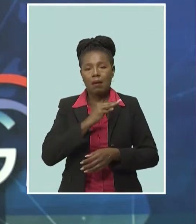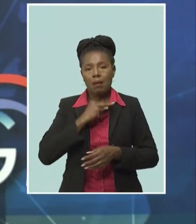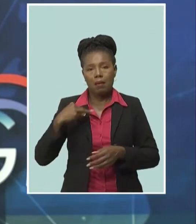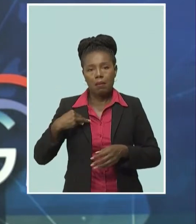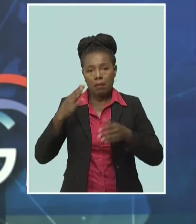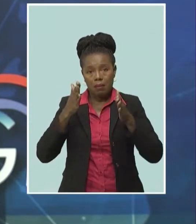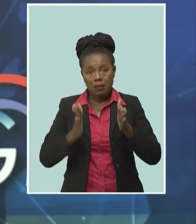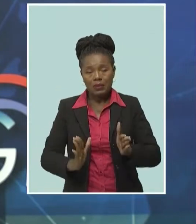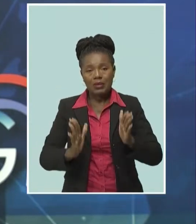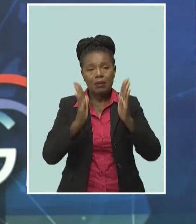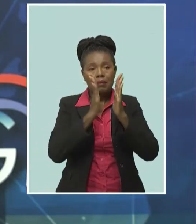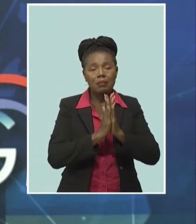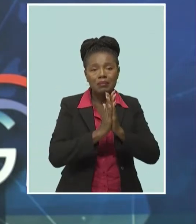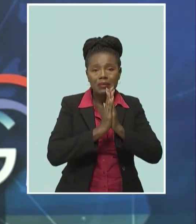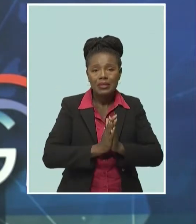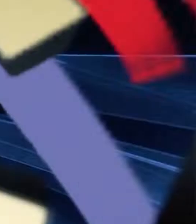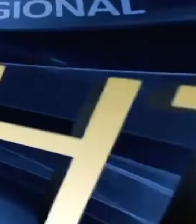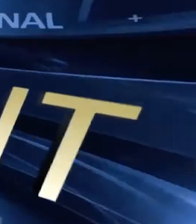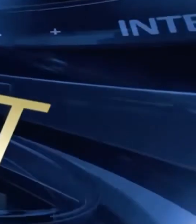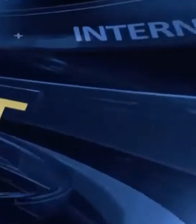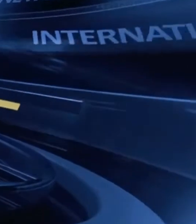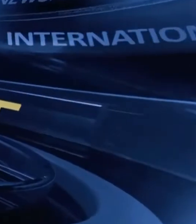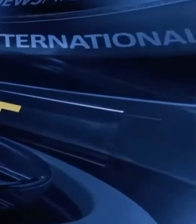is pleading with Barbadians.